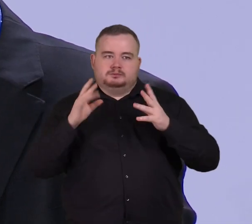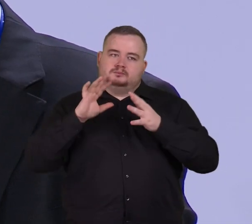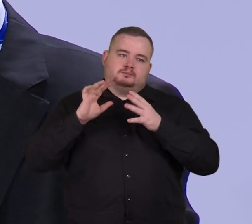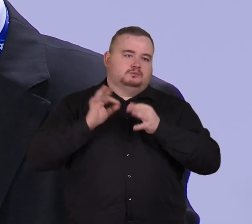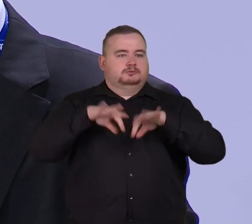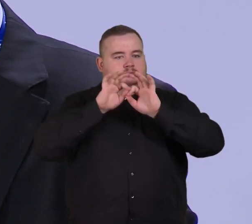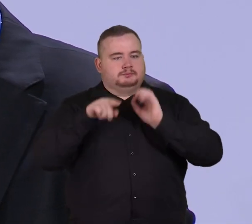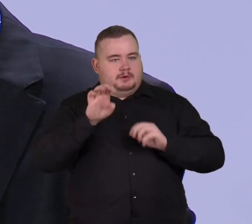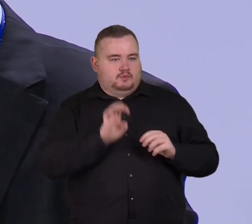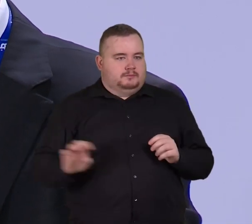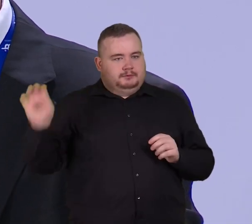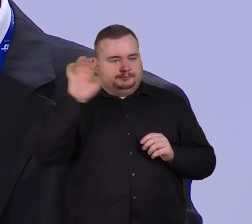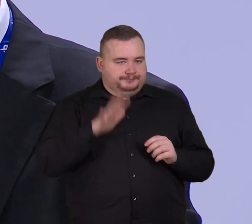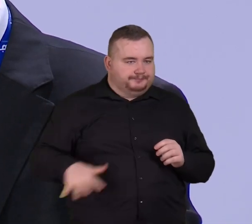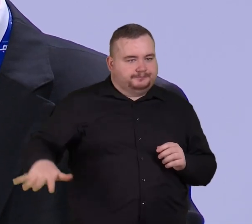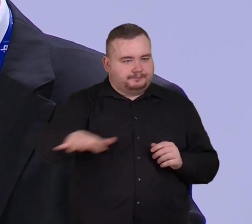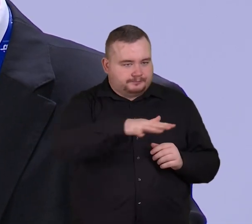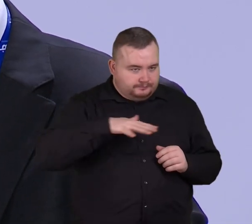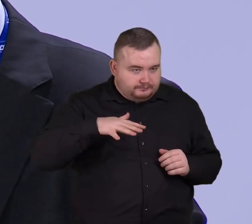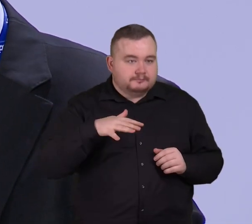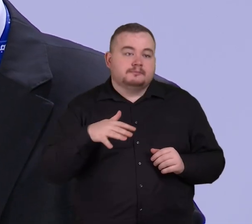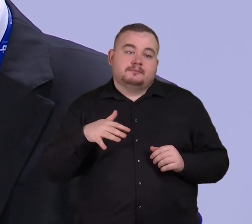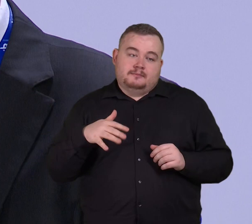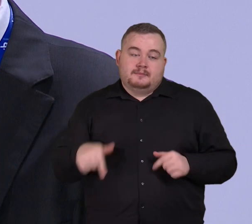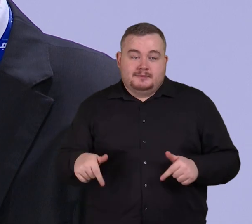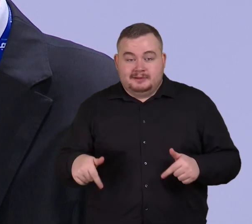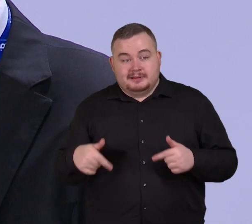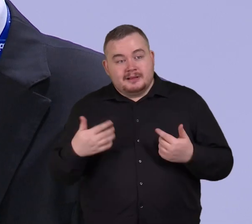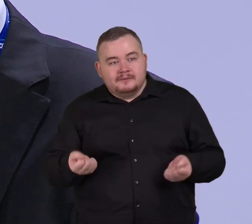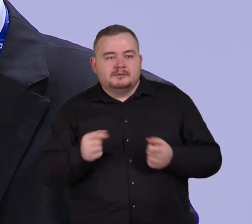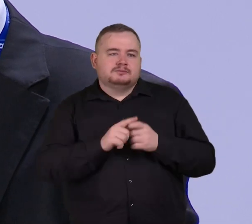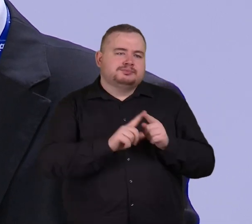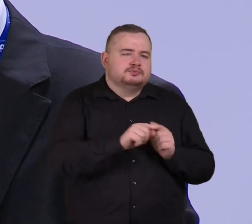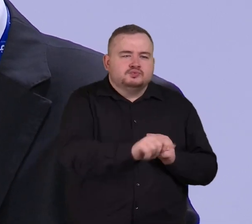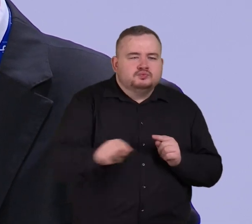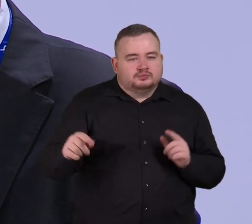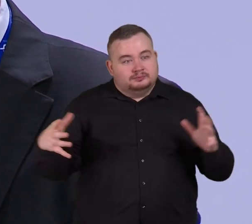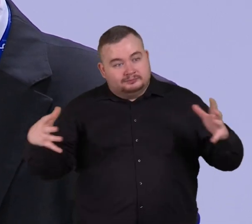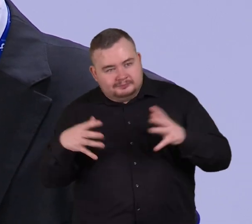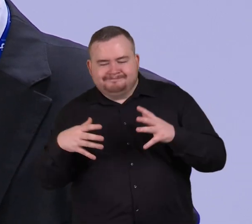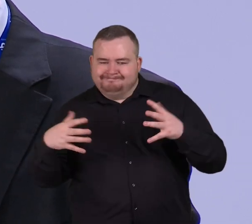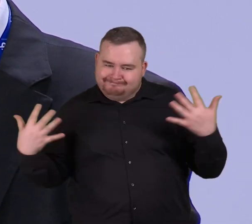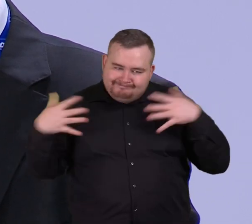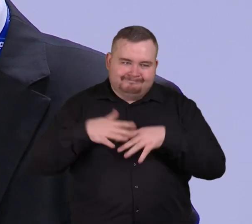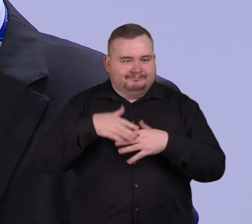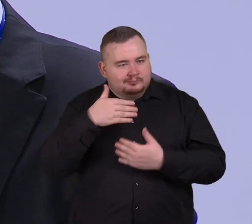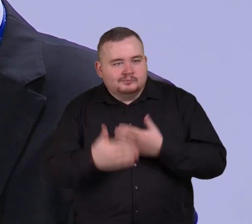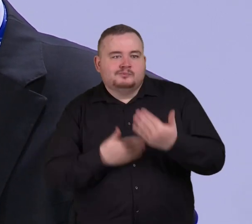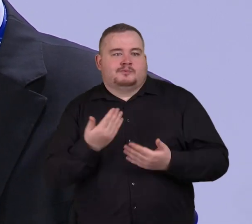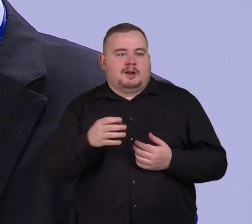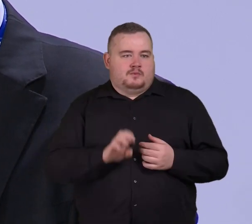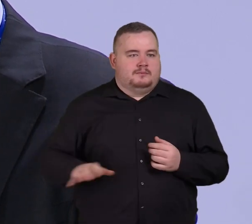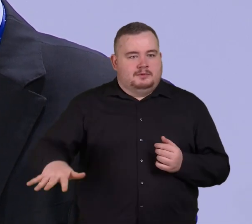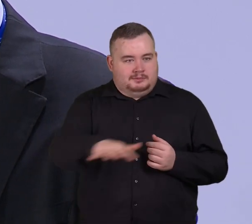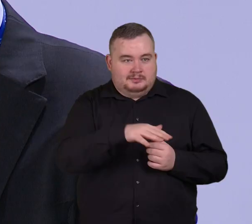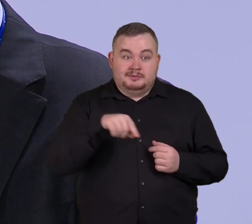to push the European integration. It's a tool which is seen at the ground, which is based on partnership